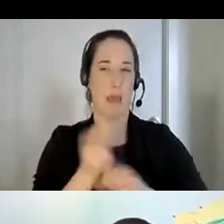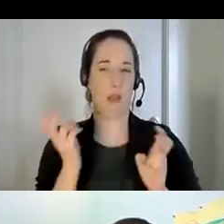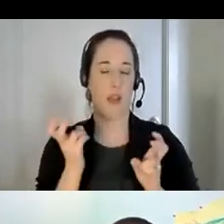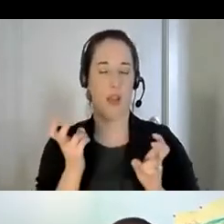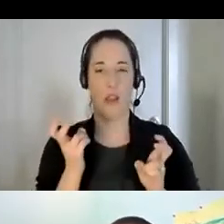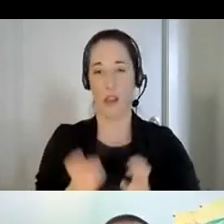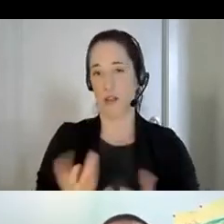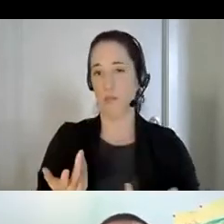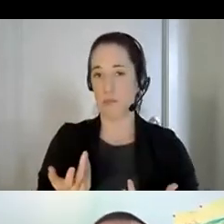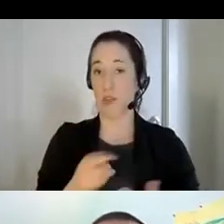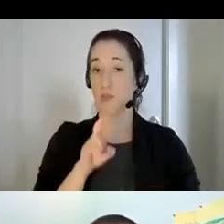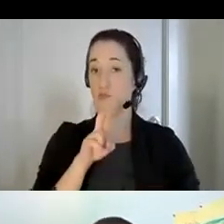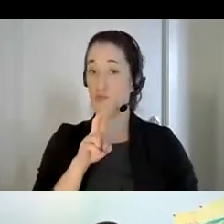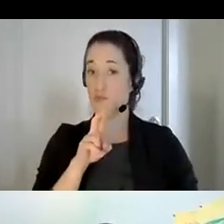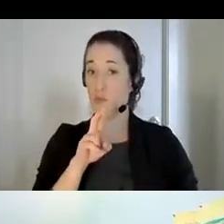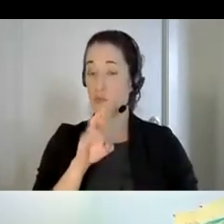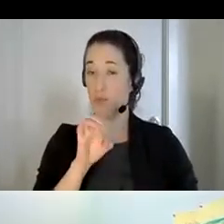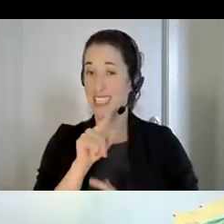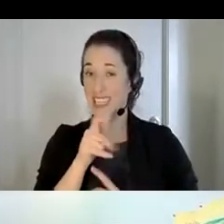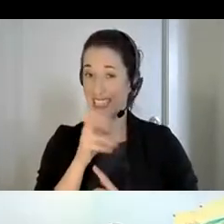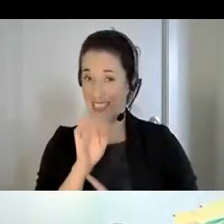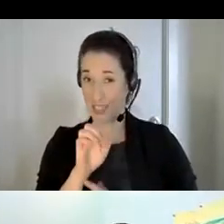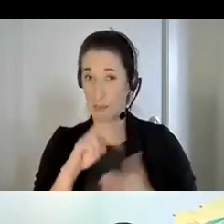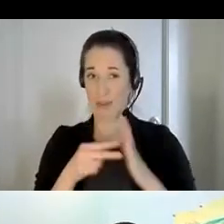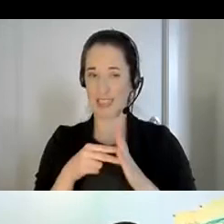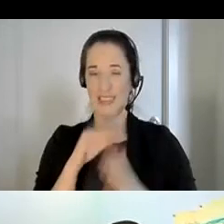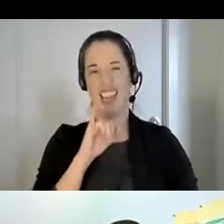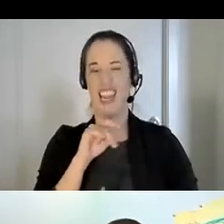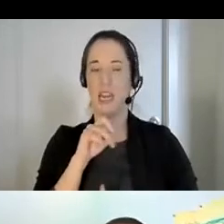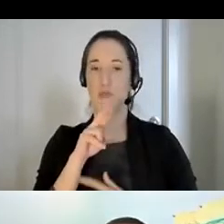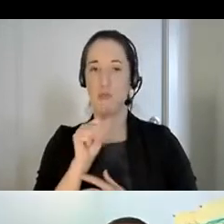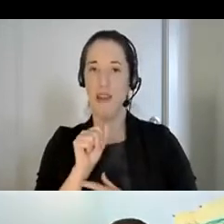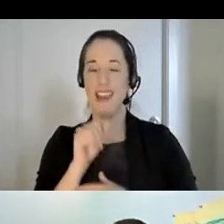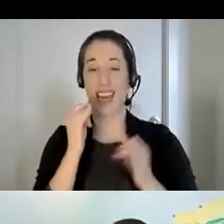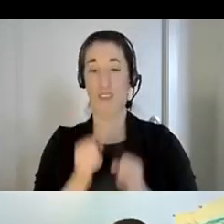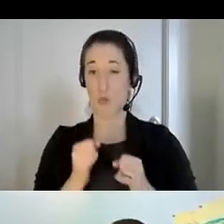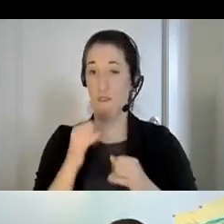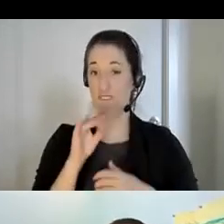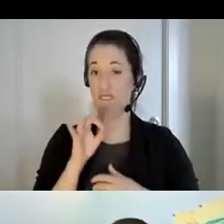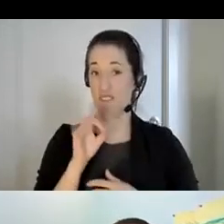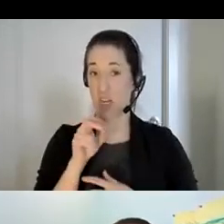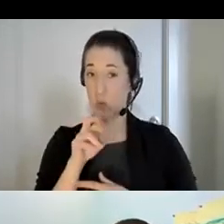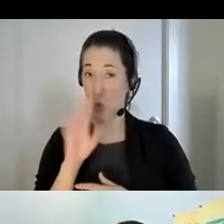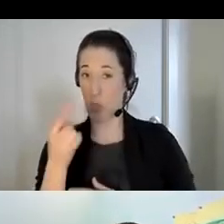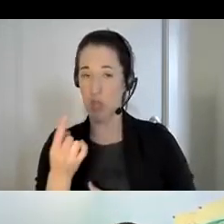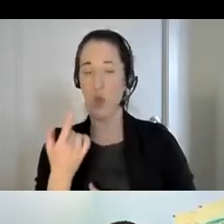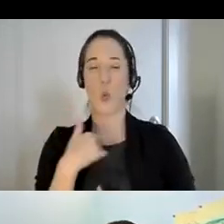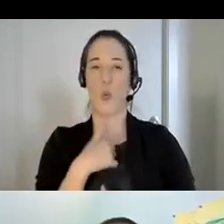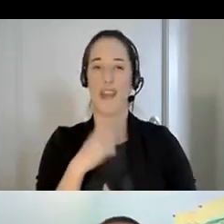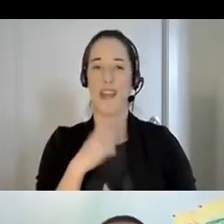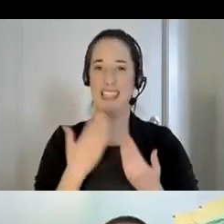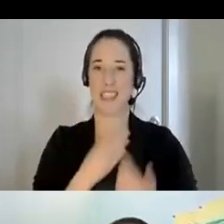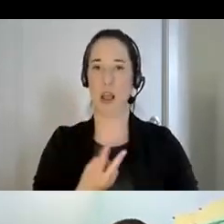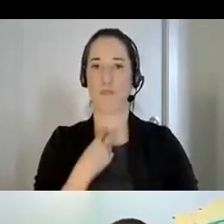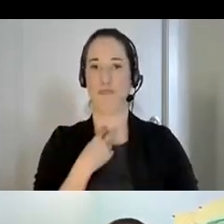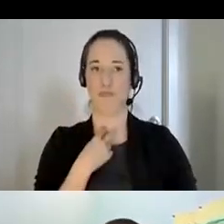conceptualizing resilience simply as an intra-individual factor, we can fall into the trap of telling people who struggle that all they need to